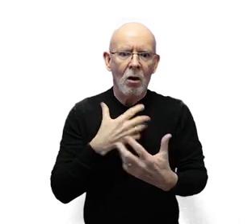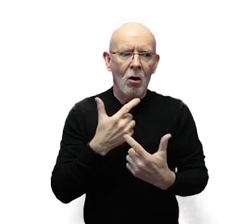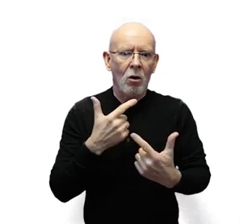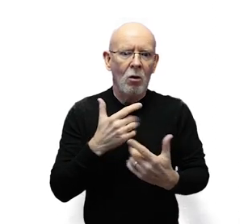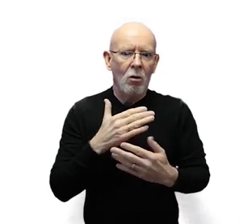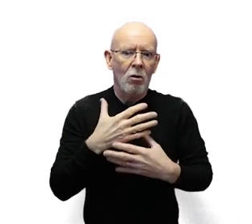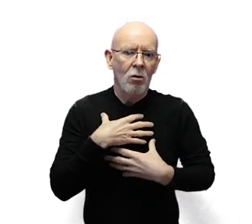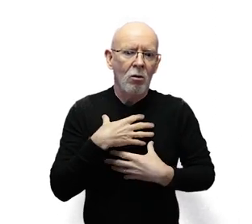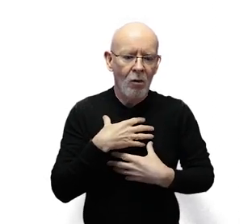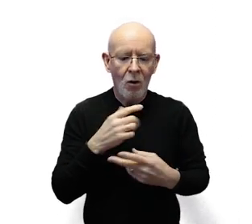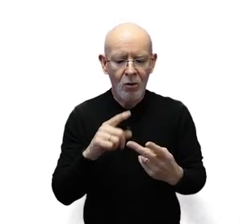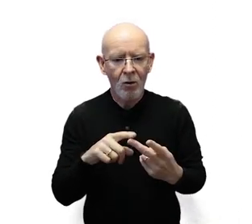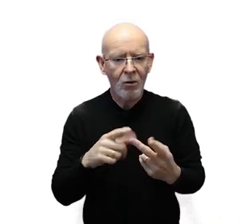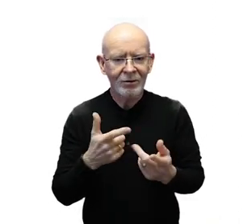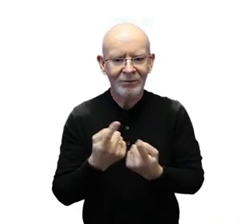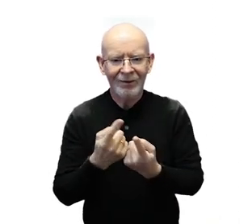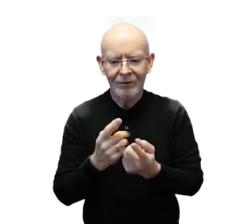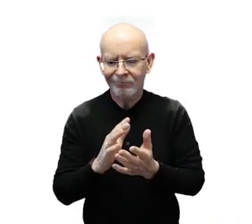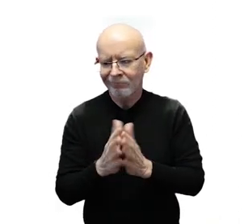and dysfunctional breathing.